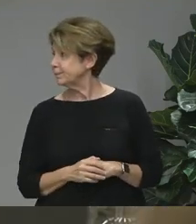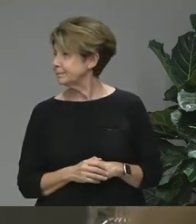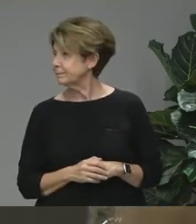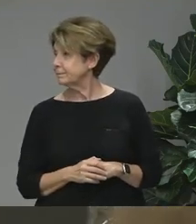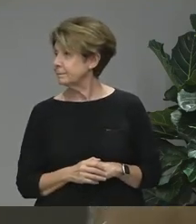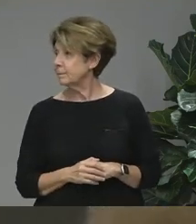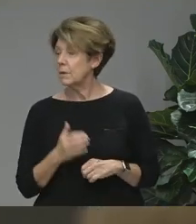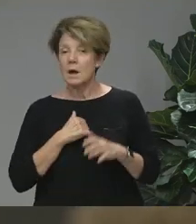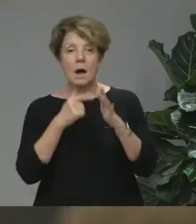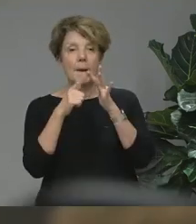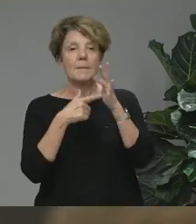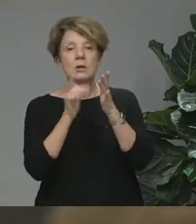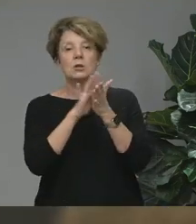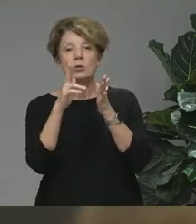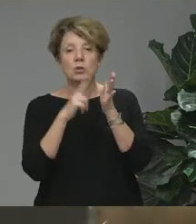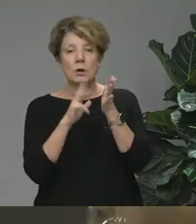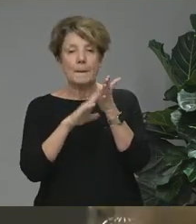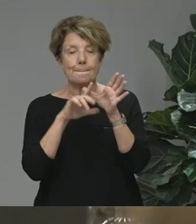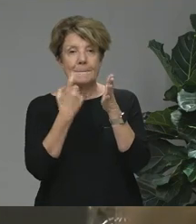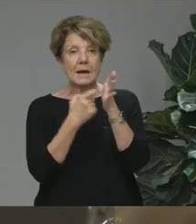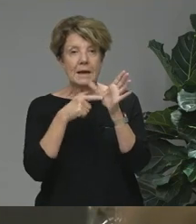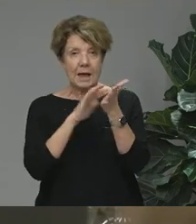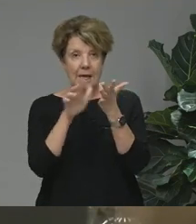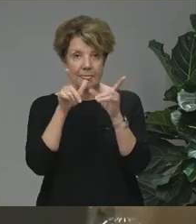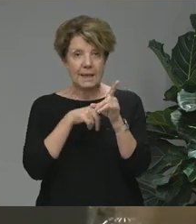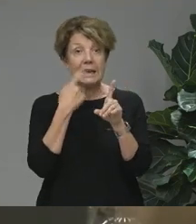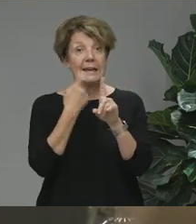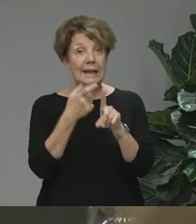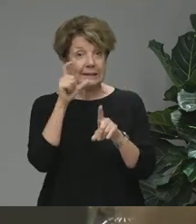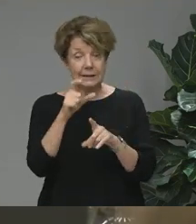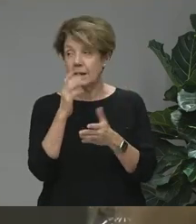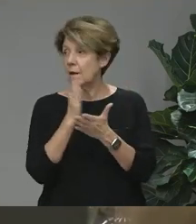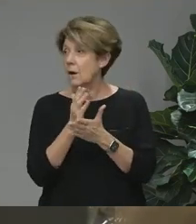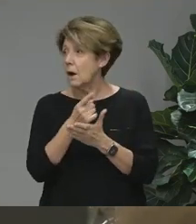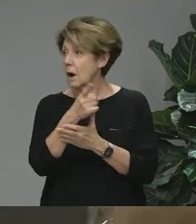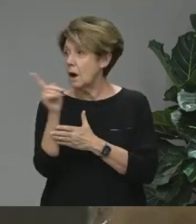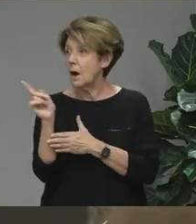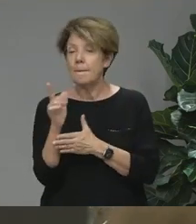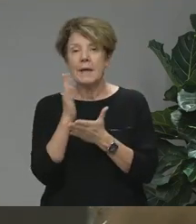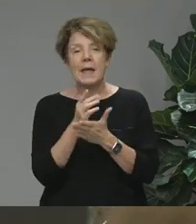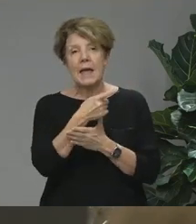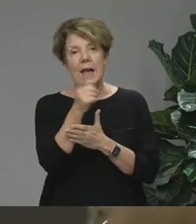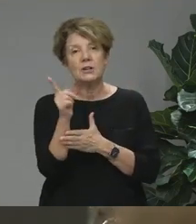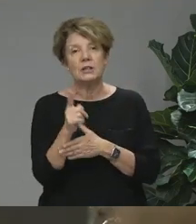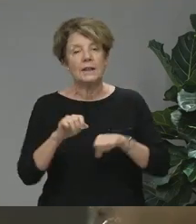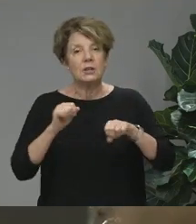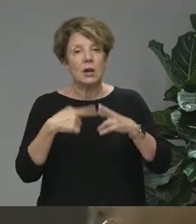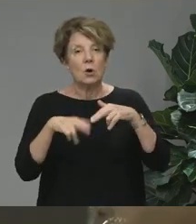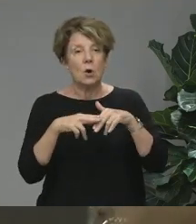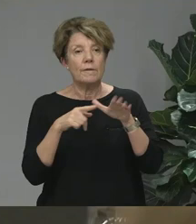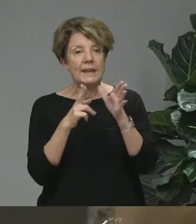On John McCarthy KC, I'm the chair of the Anti-Slavery Task Force of the Catholic Church.